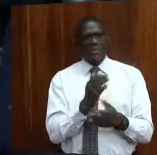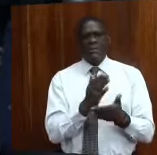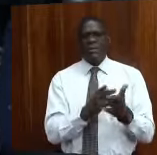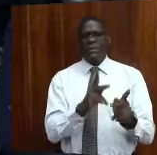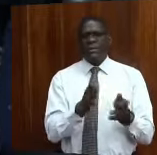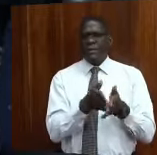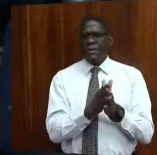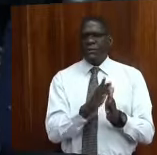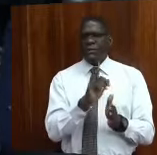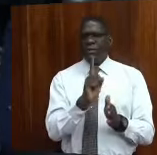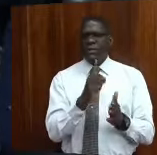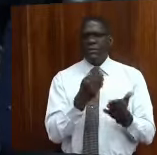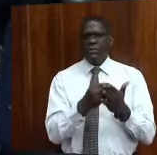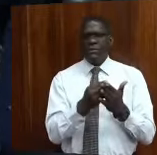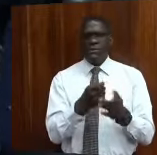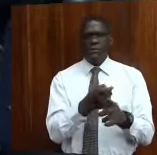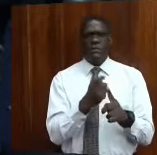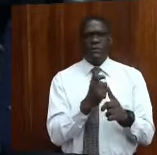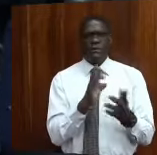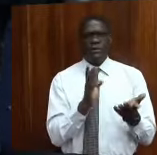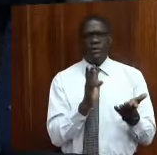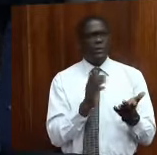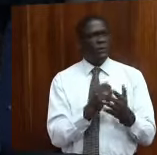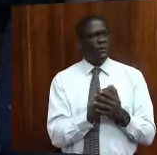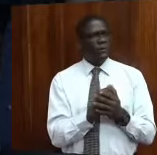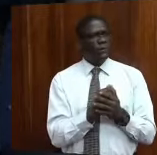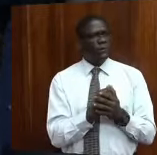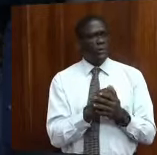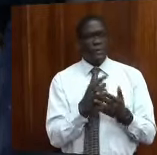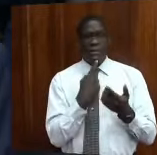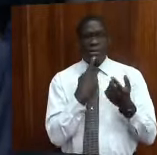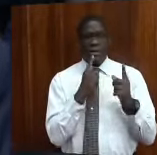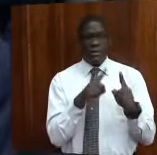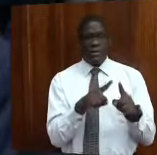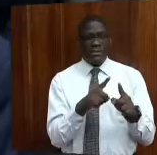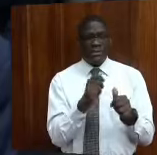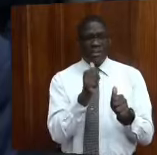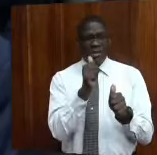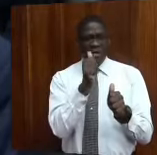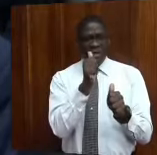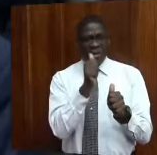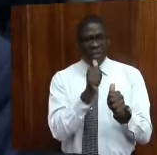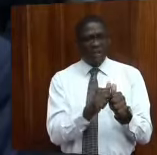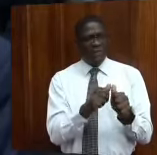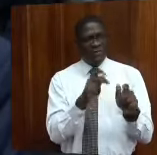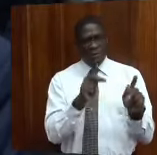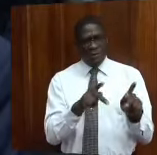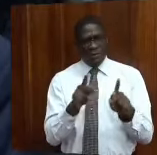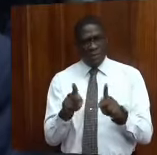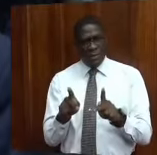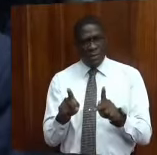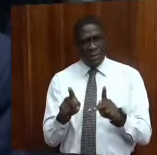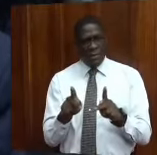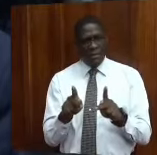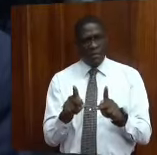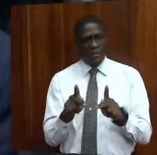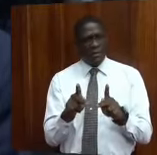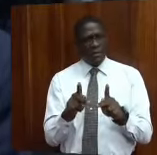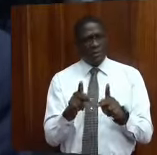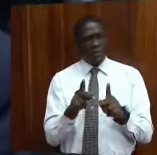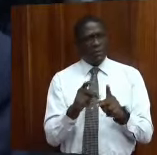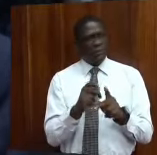from? I say, every proposal has been costed and accounted for. To